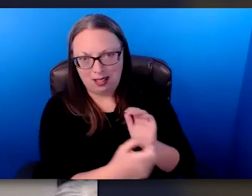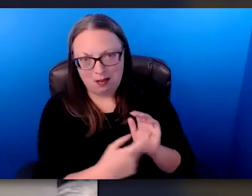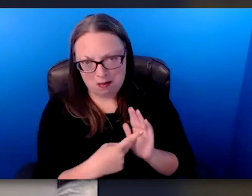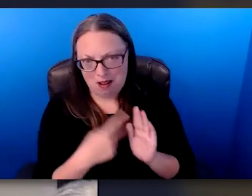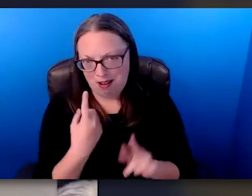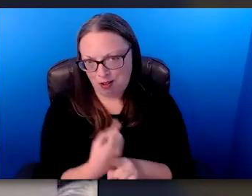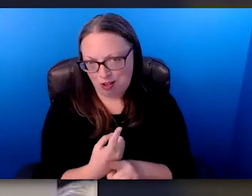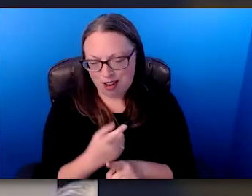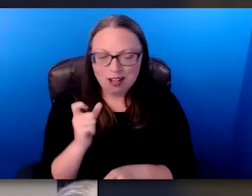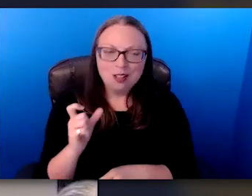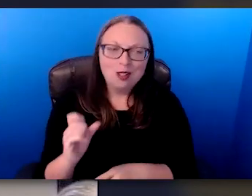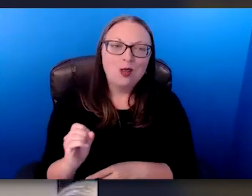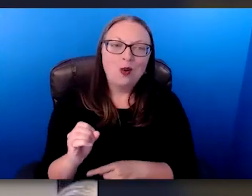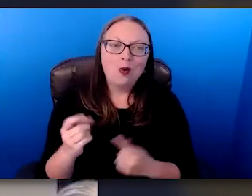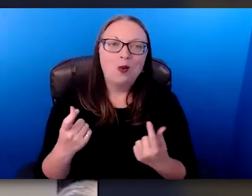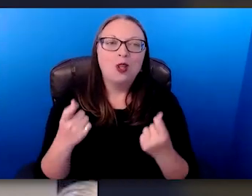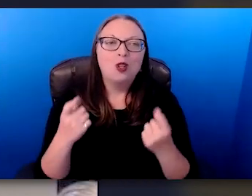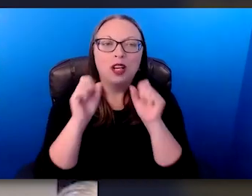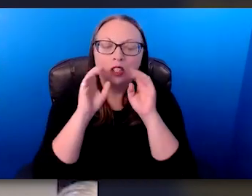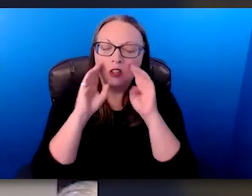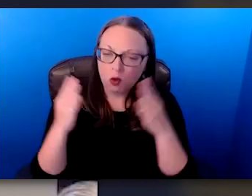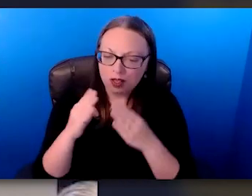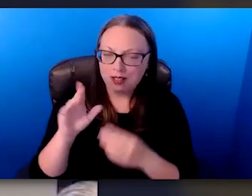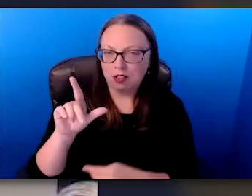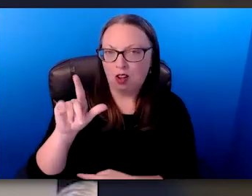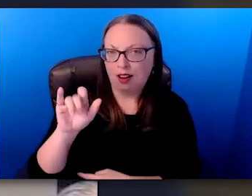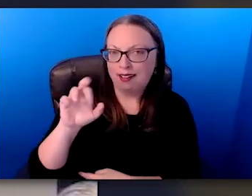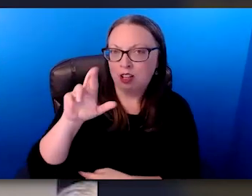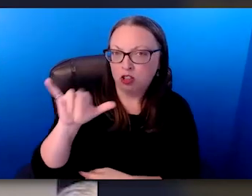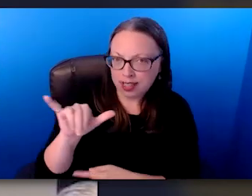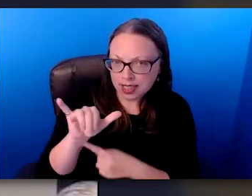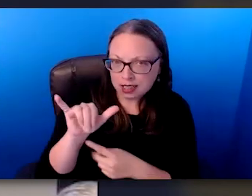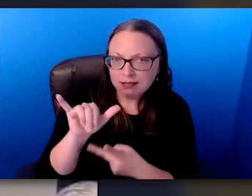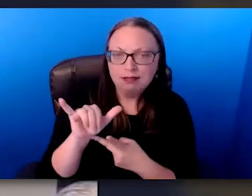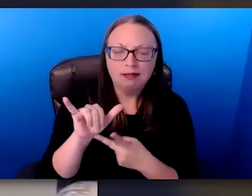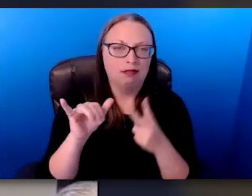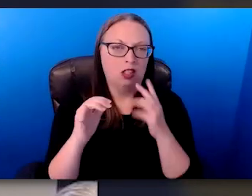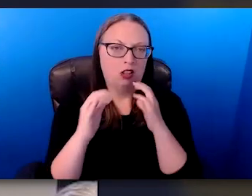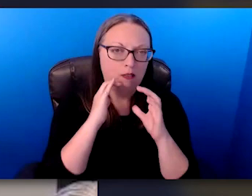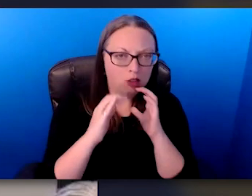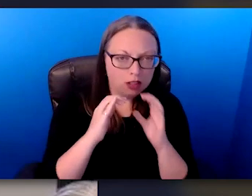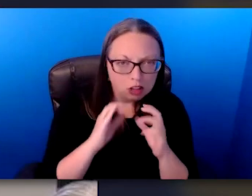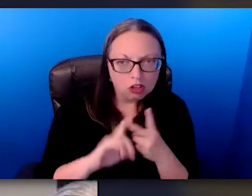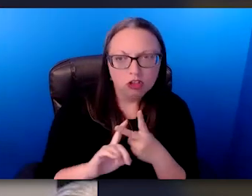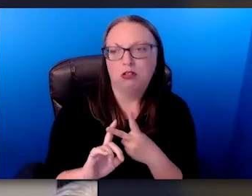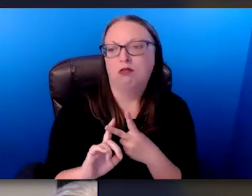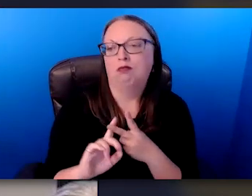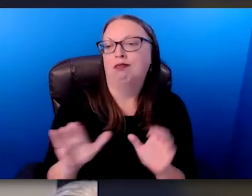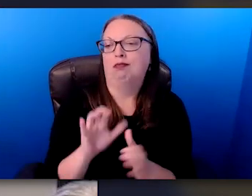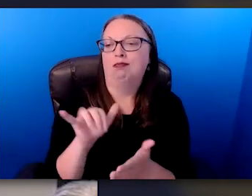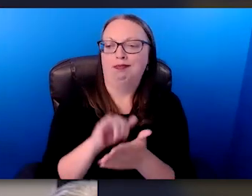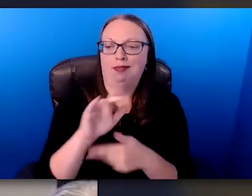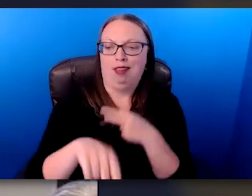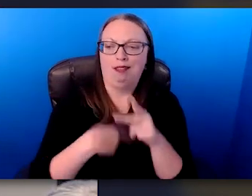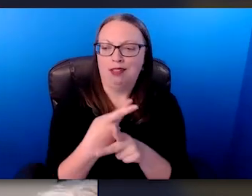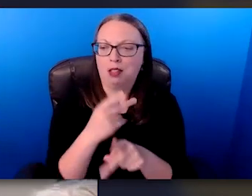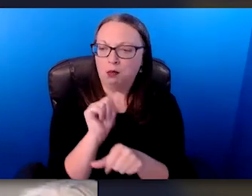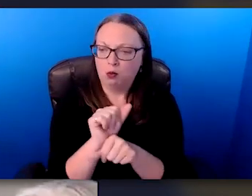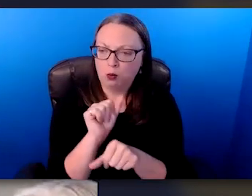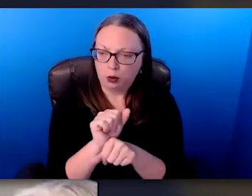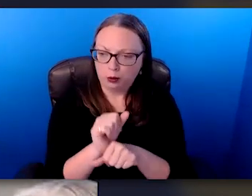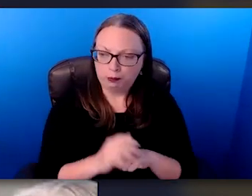So we're really trying to focus on literacy and conversation and do that kind of work. In terms